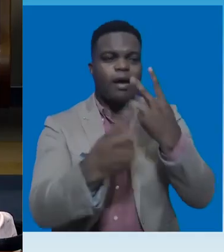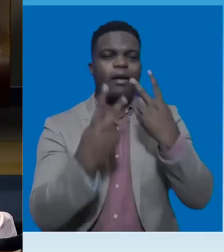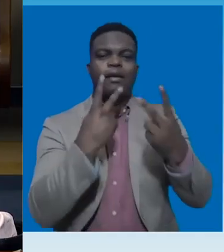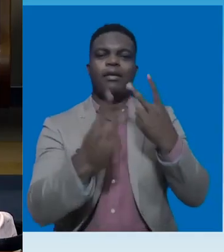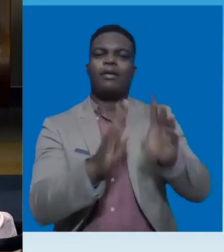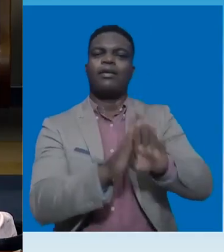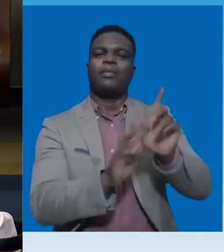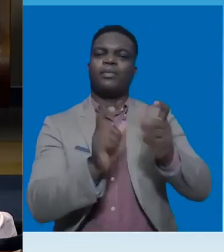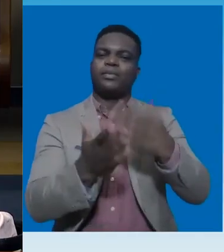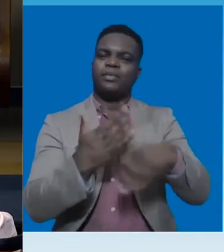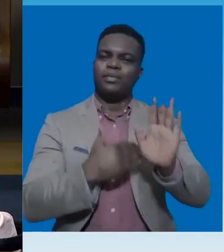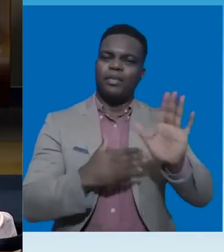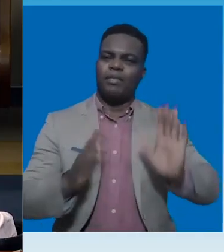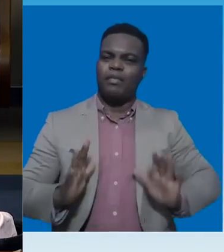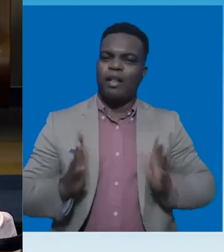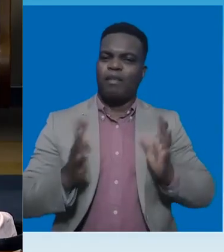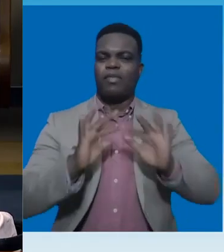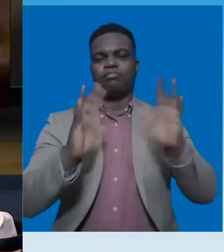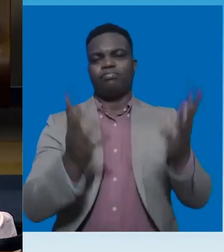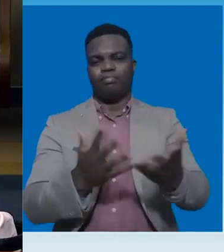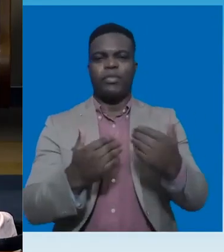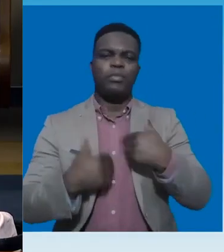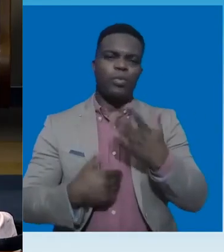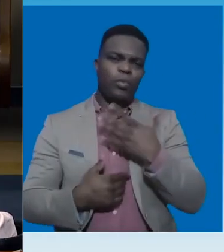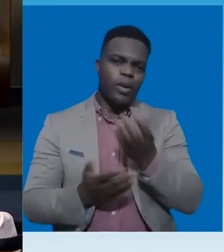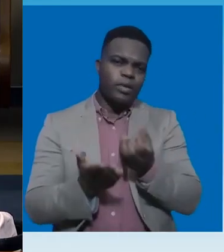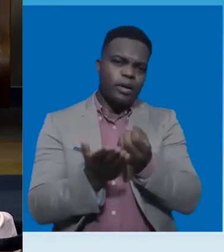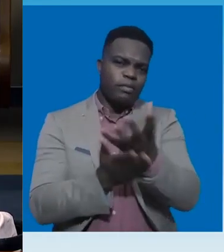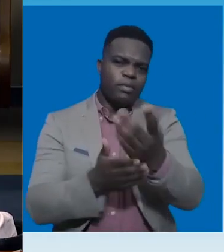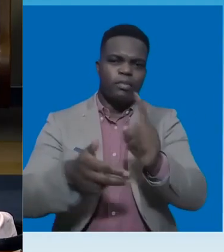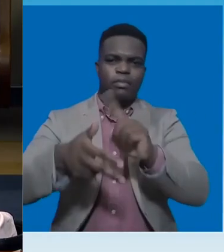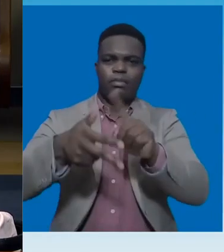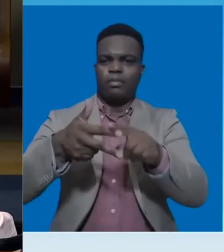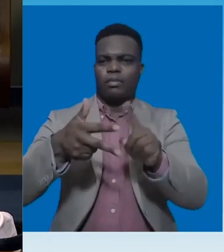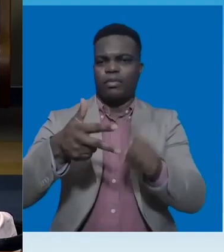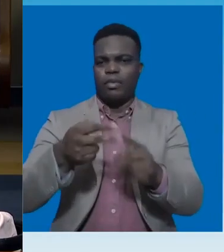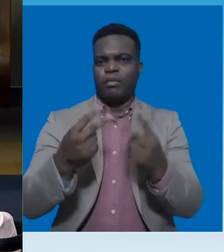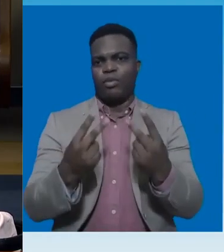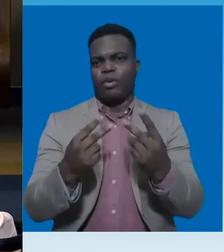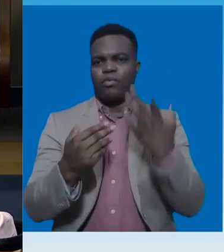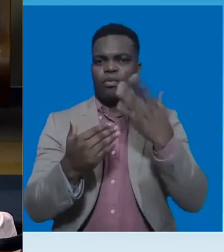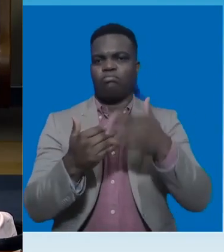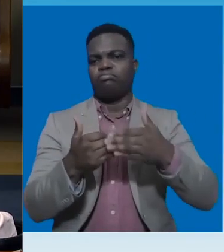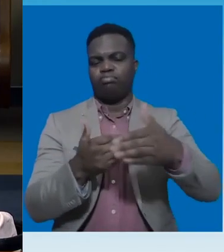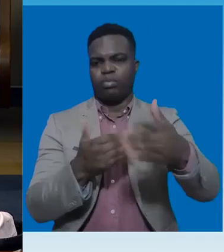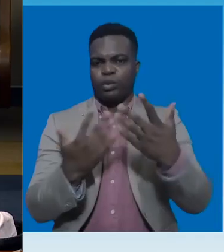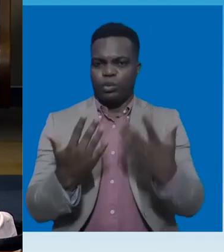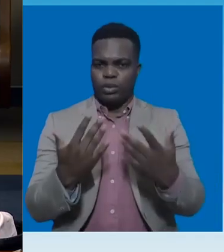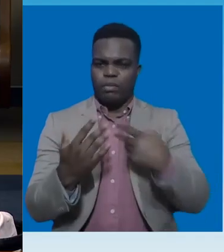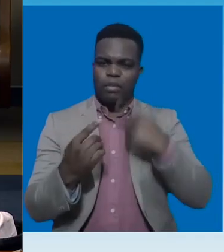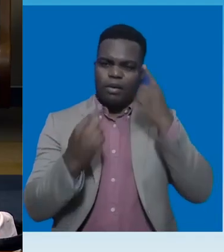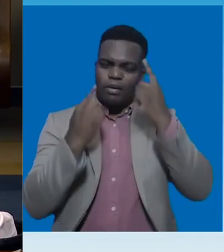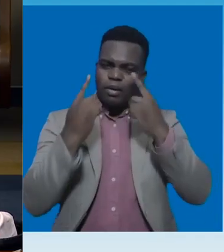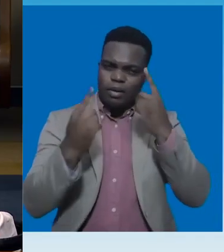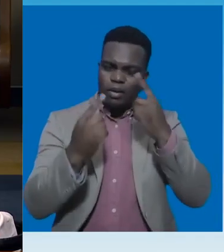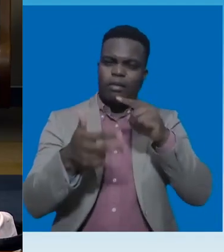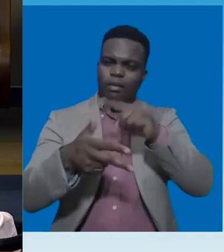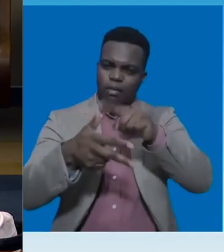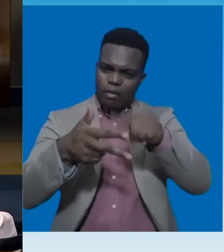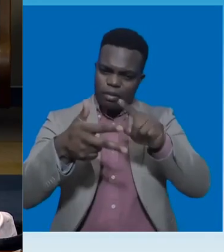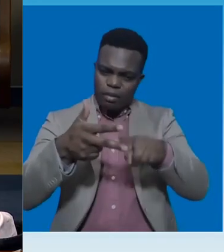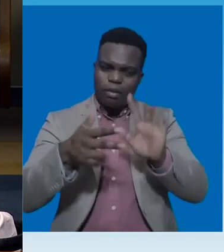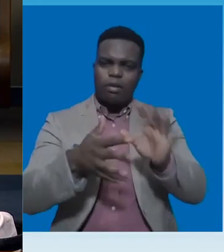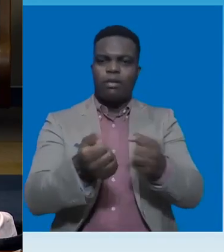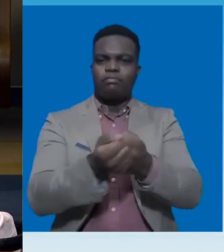key directions that, in my view, are essential for shaping the future through UNDIS 2.0.